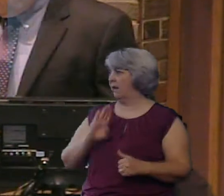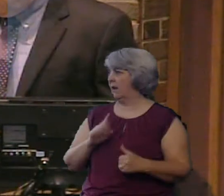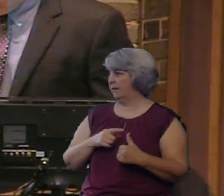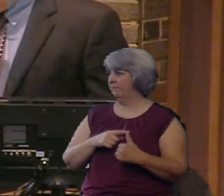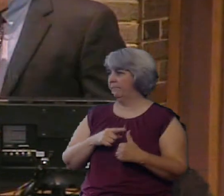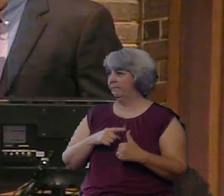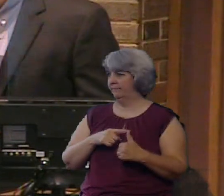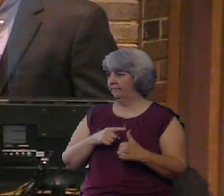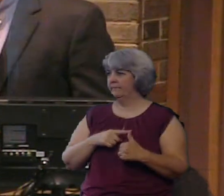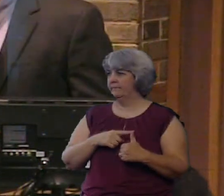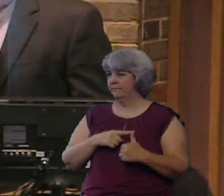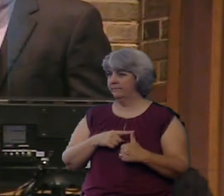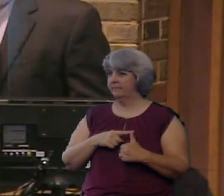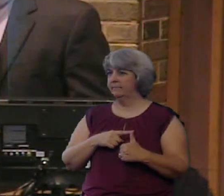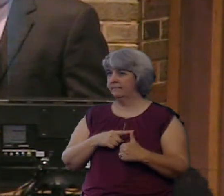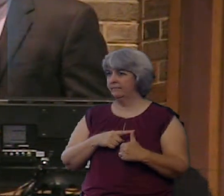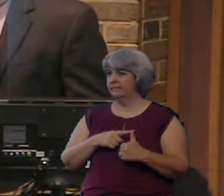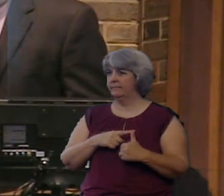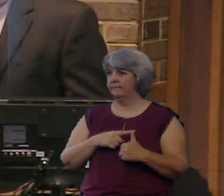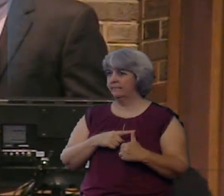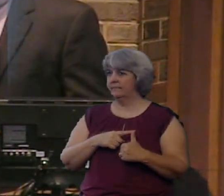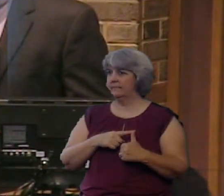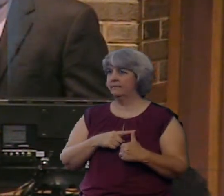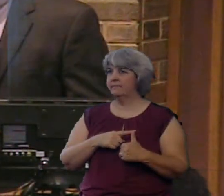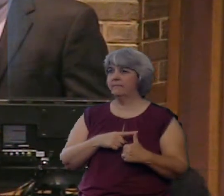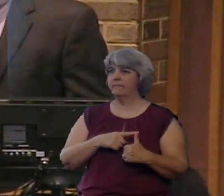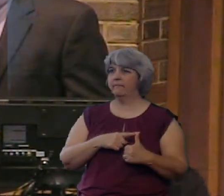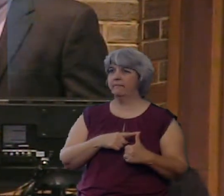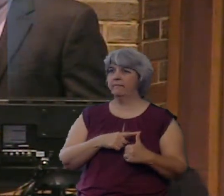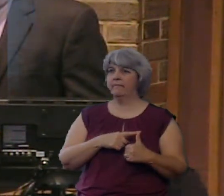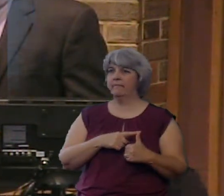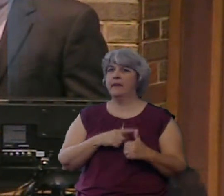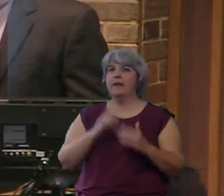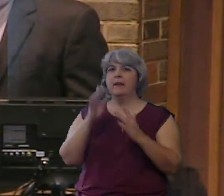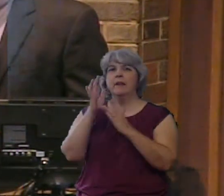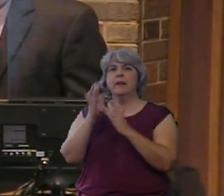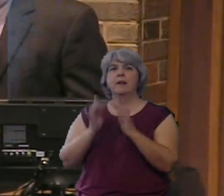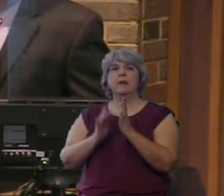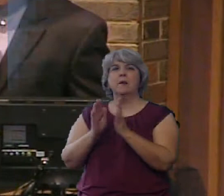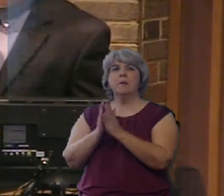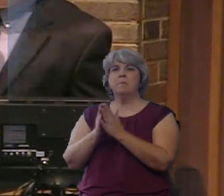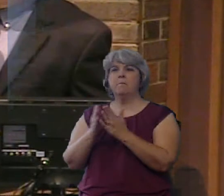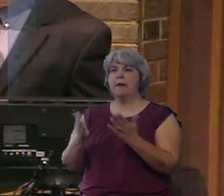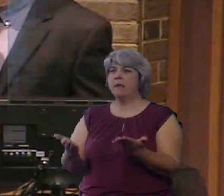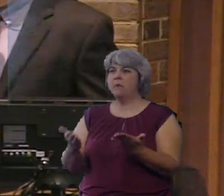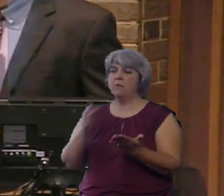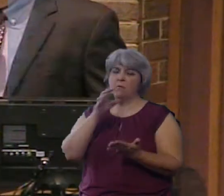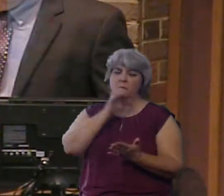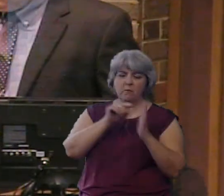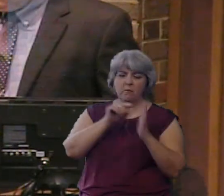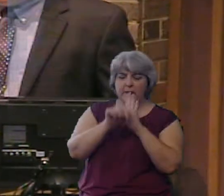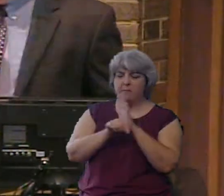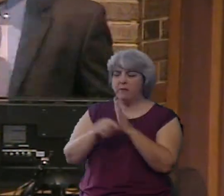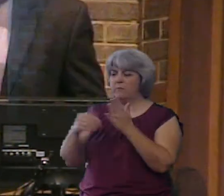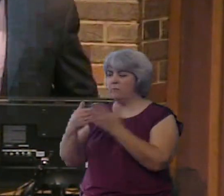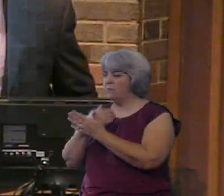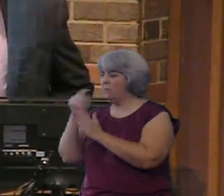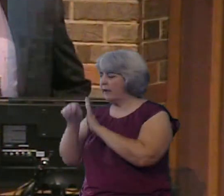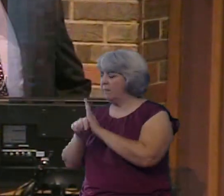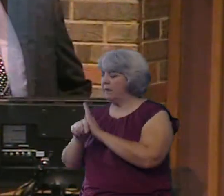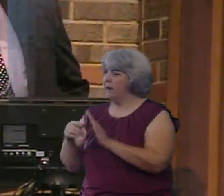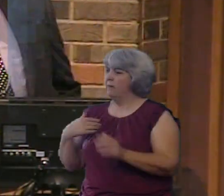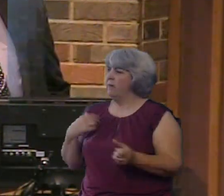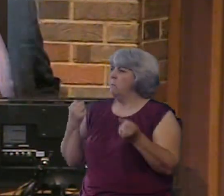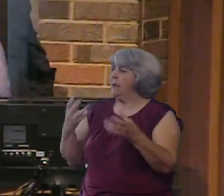There are in the scriptures many heroes, Old and New Testament, and